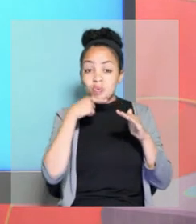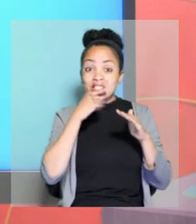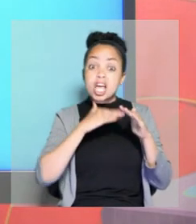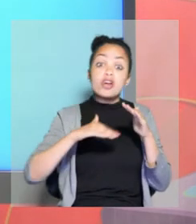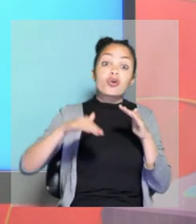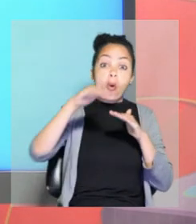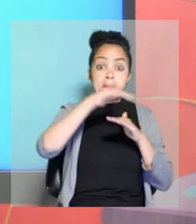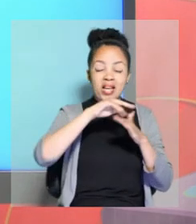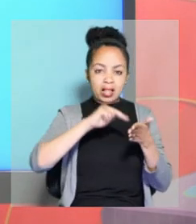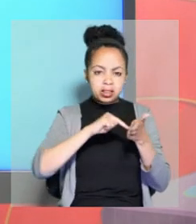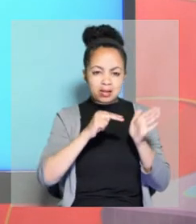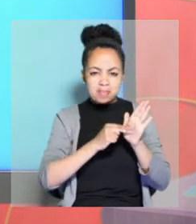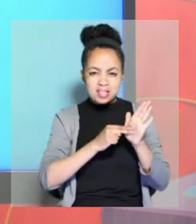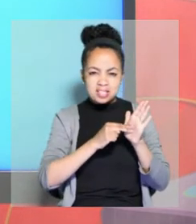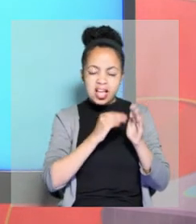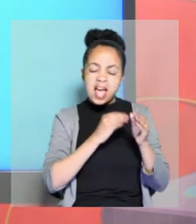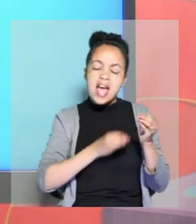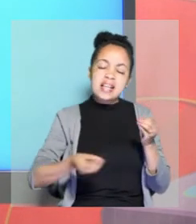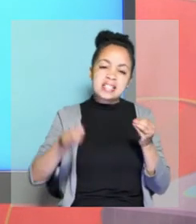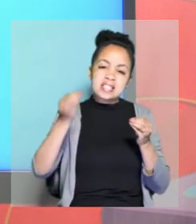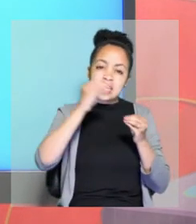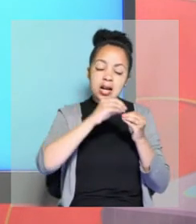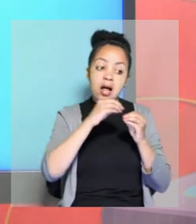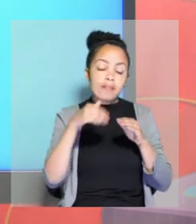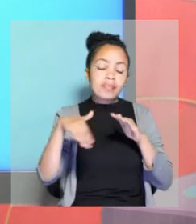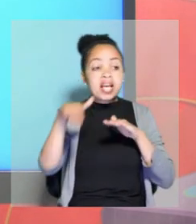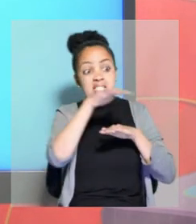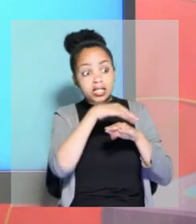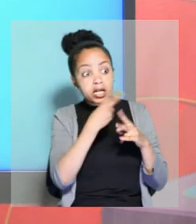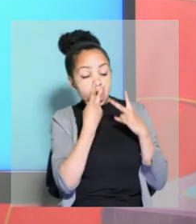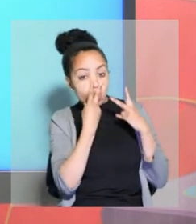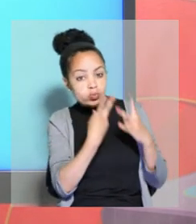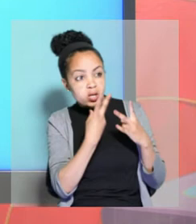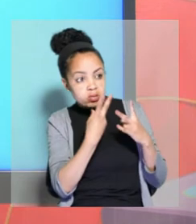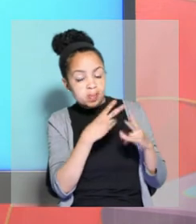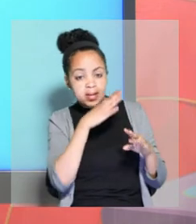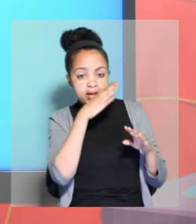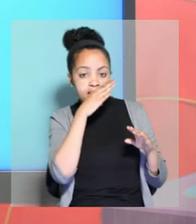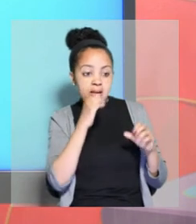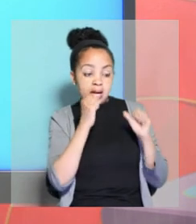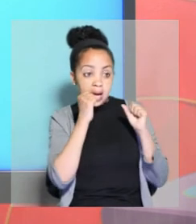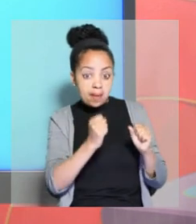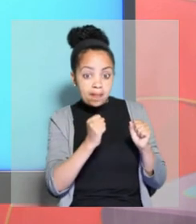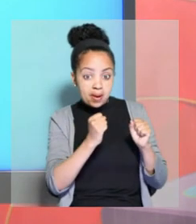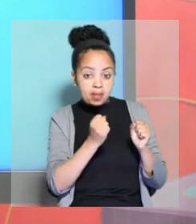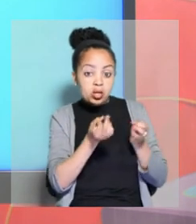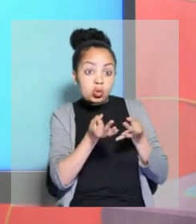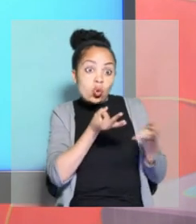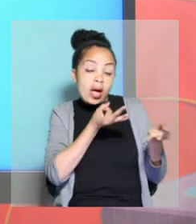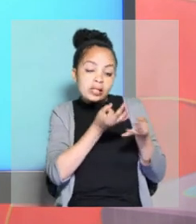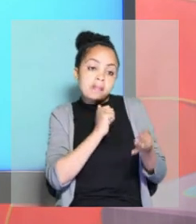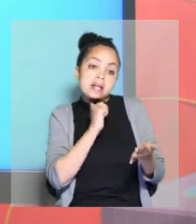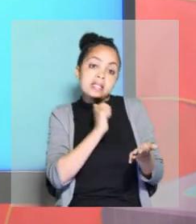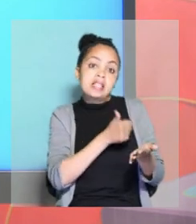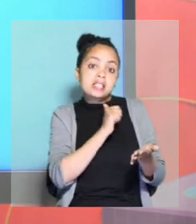dominant, an externally observable and capable to express